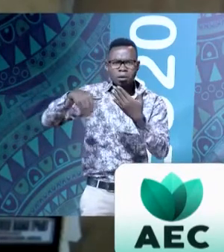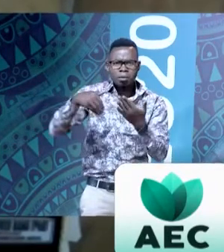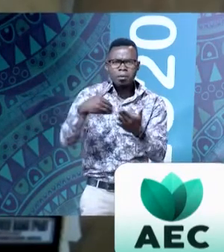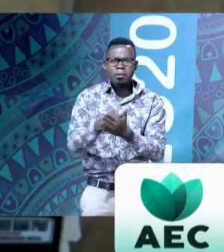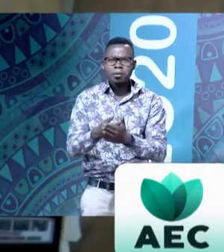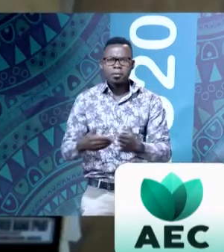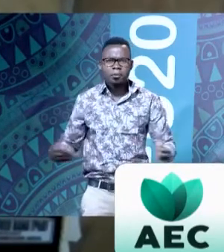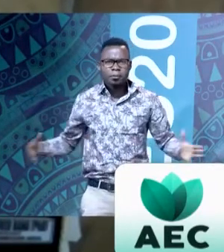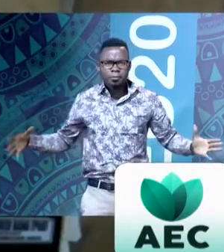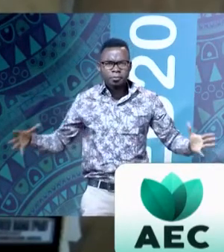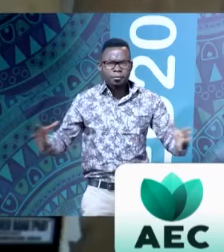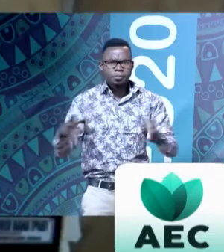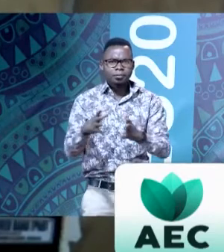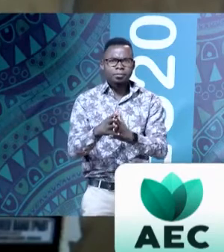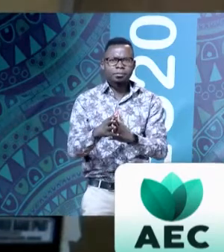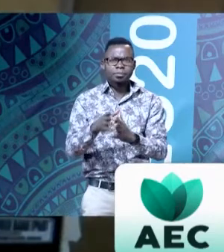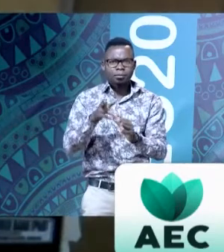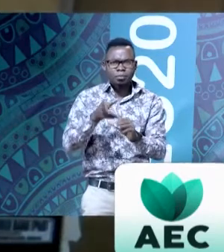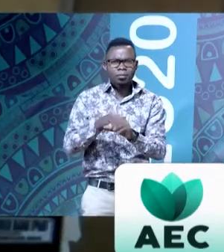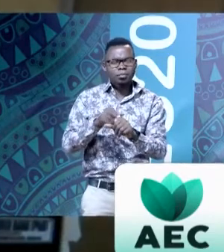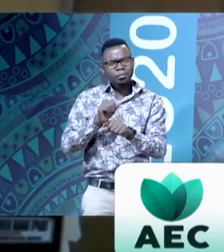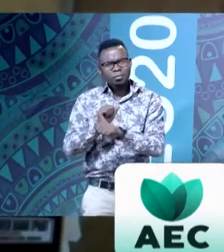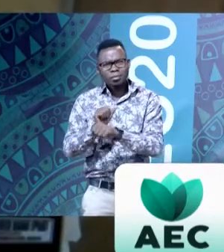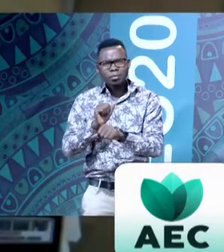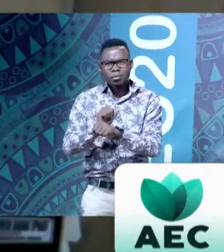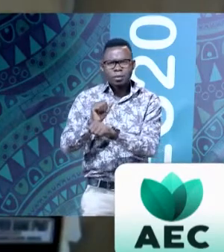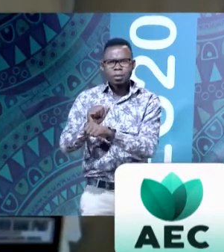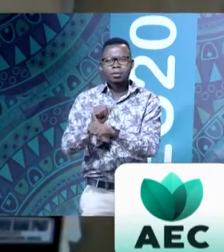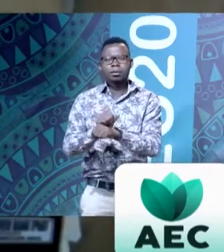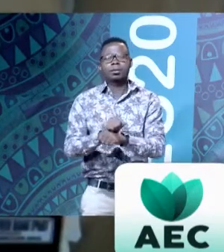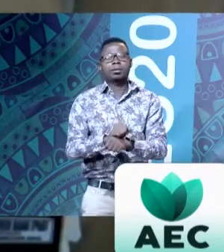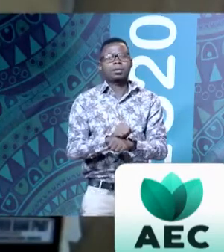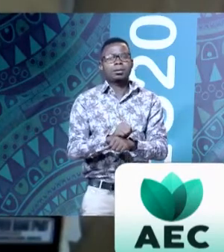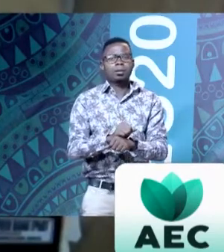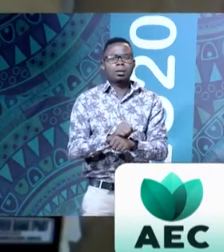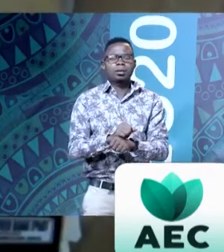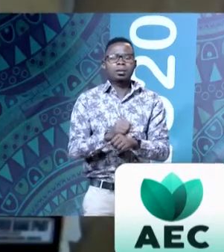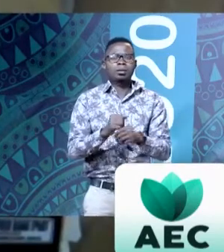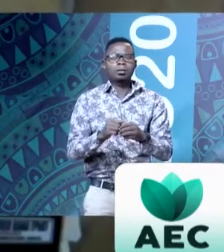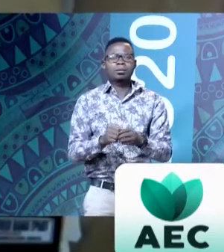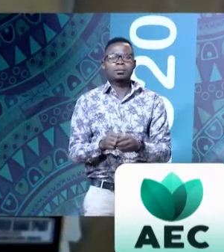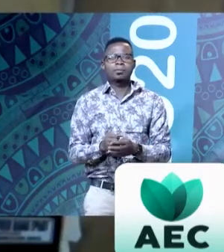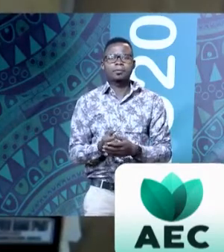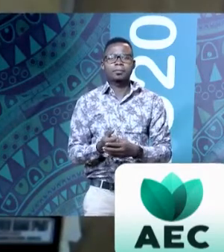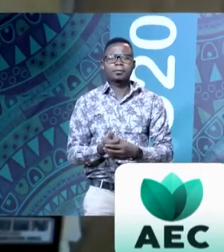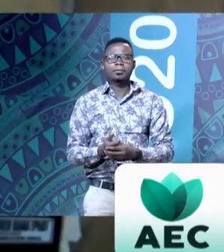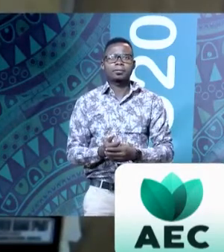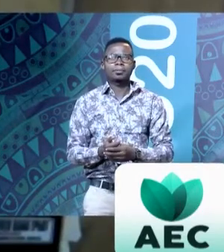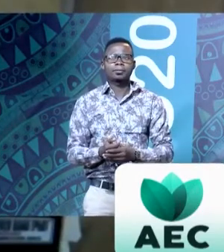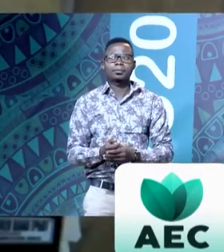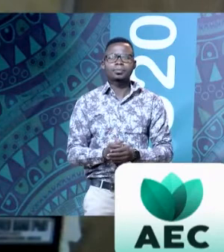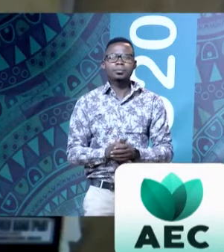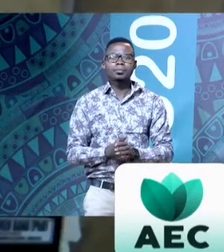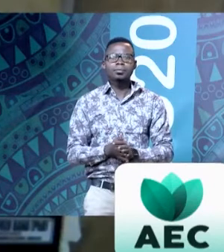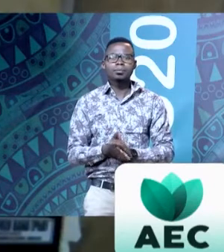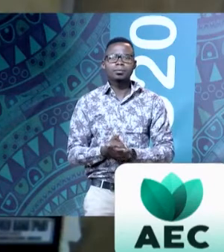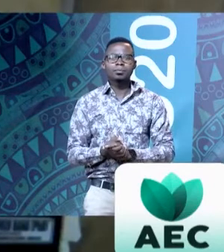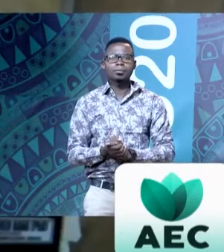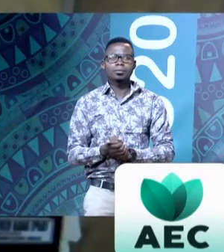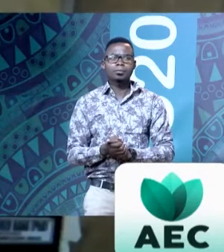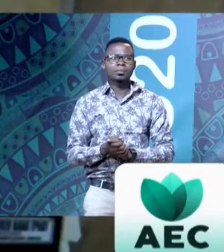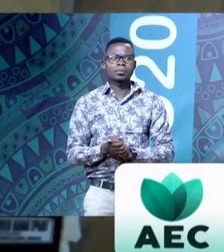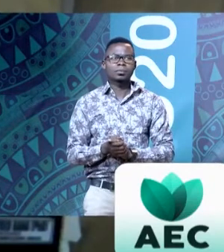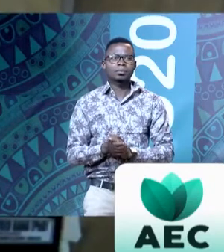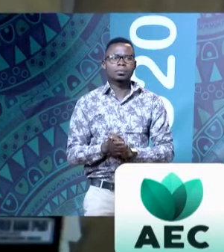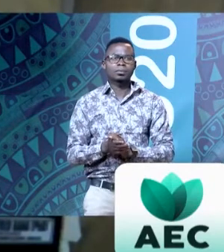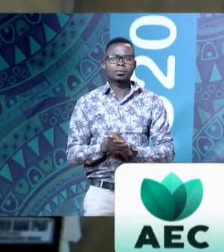our curricula in our learning establishments, especially at the university level and other tertiary institutions. To what